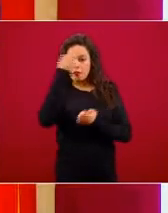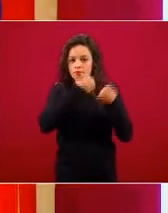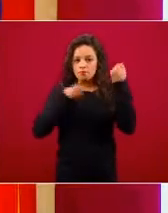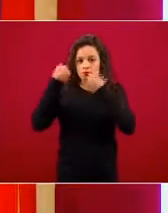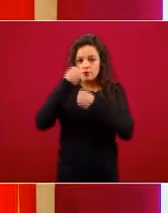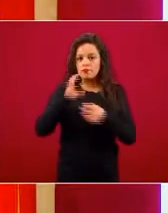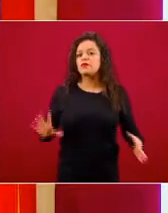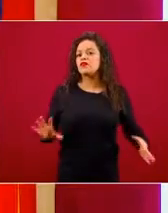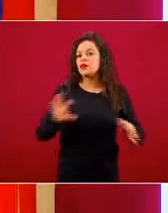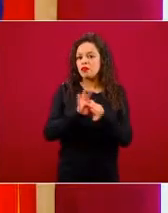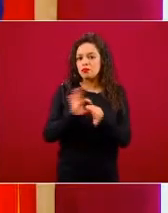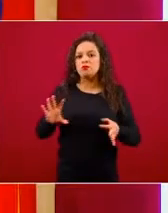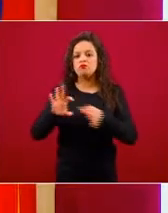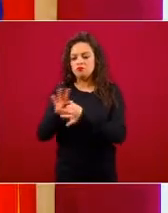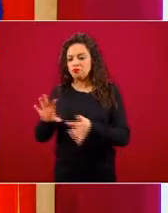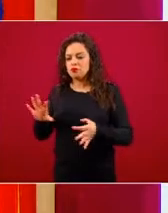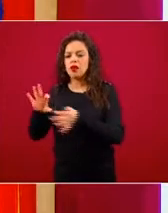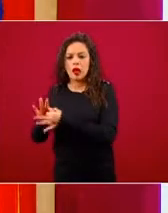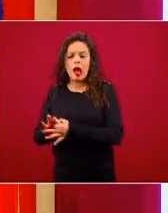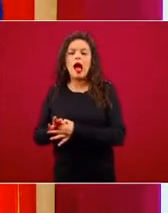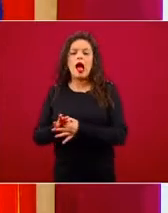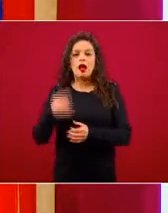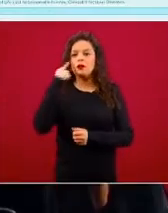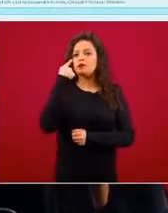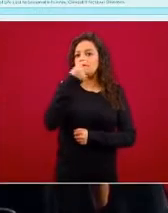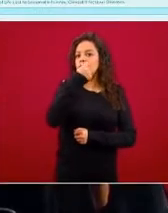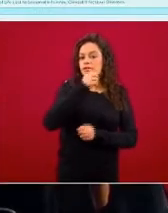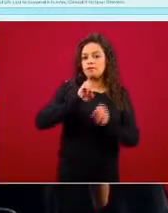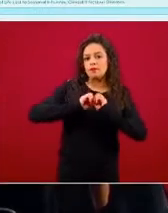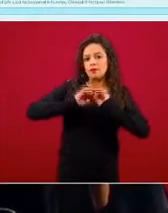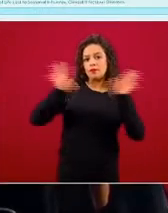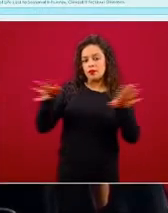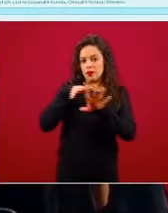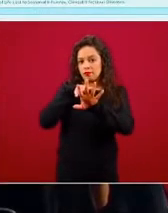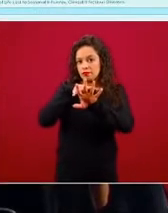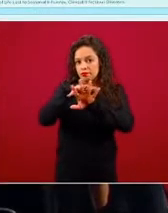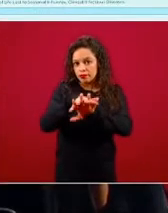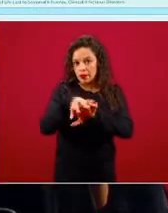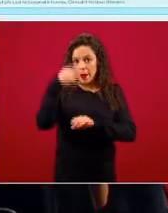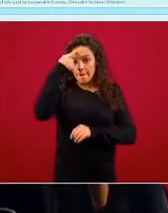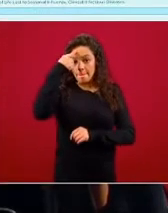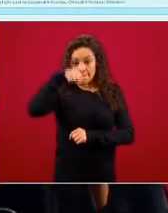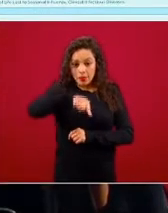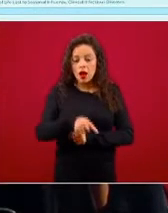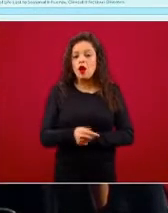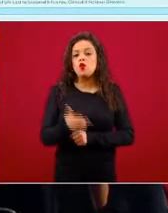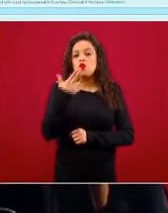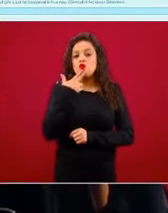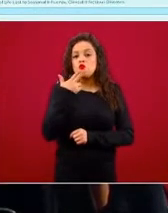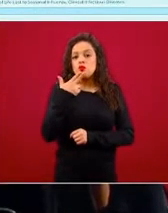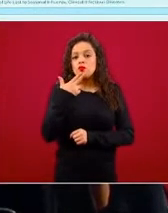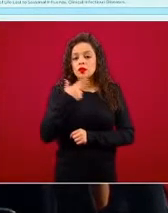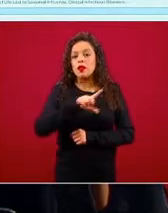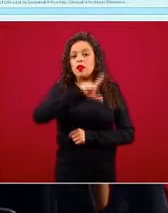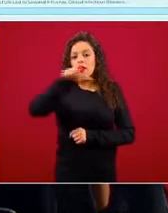transparently into useful information for decision making for public policy in health.